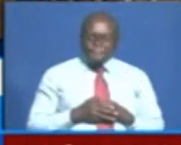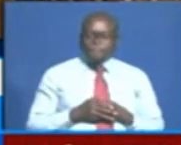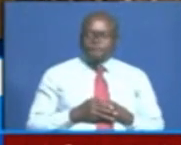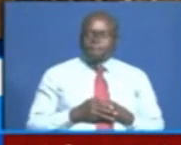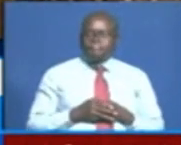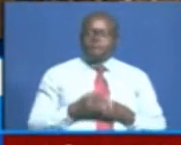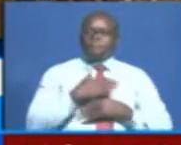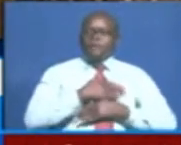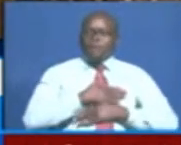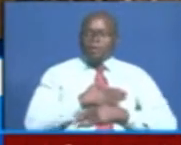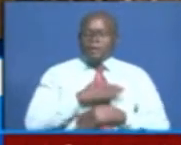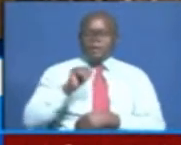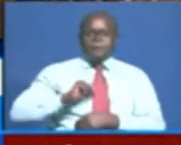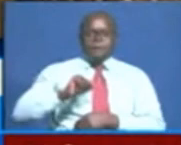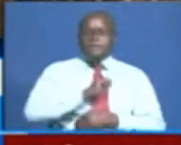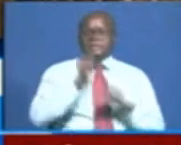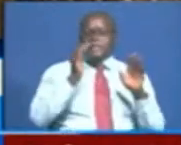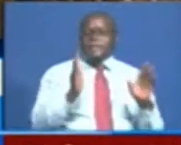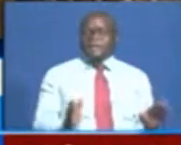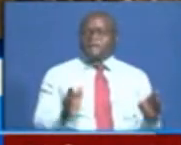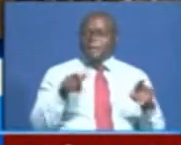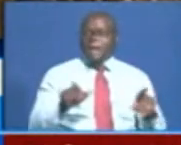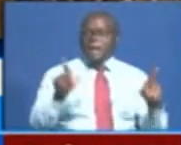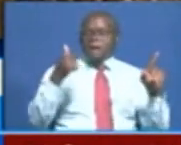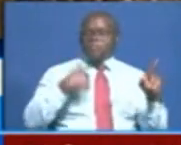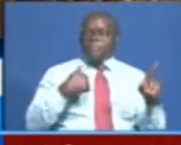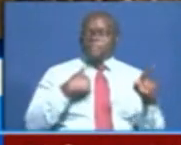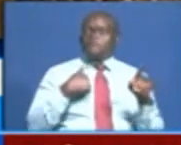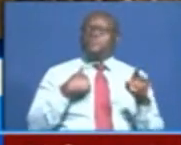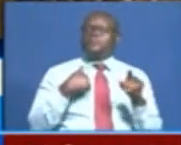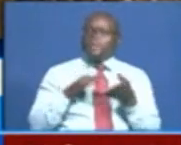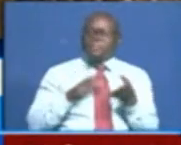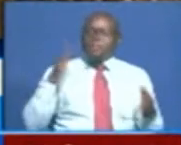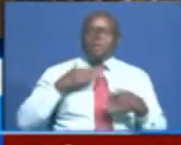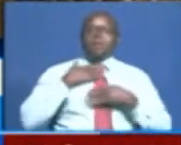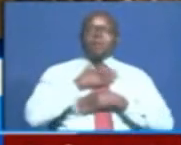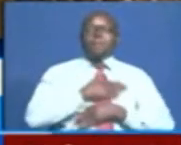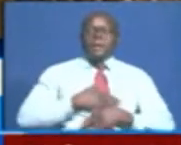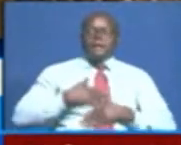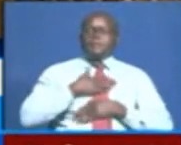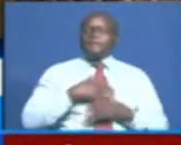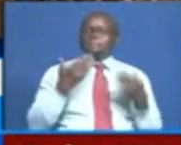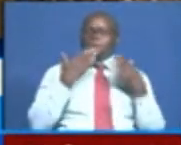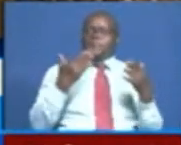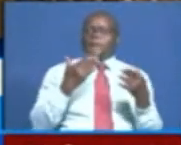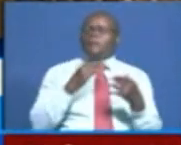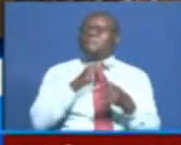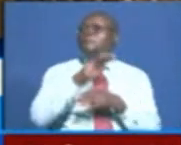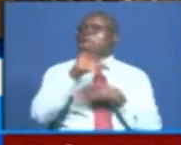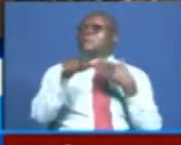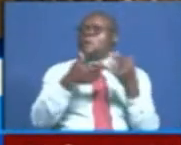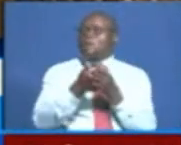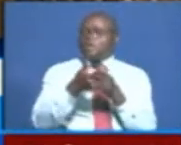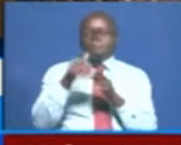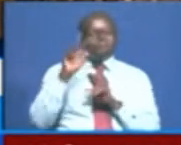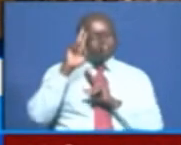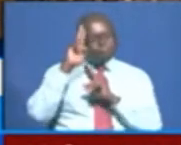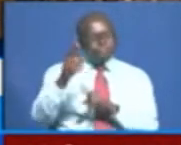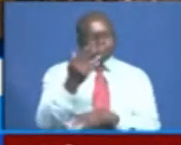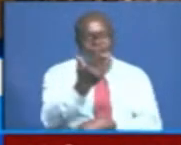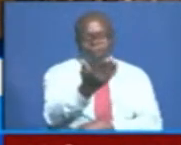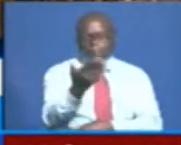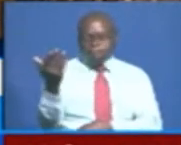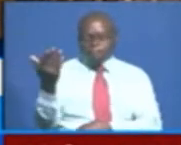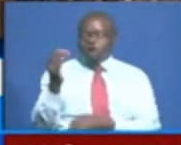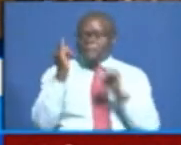Distinguished senators, allow me with great pleasure to congratulate and salute all of you, the